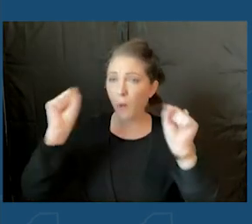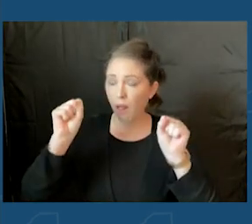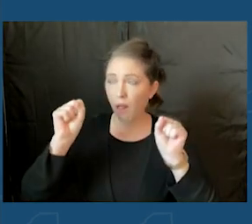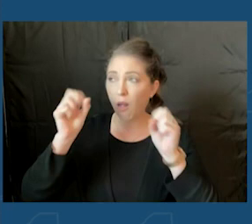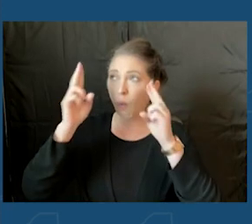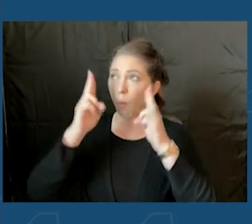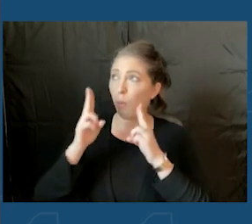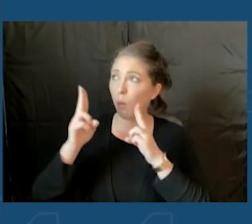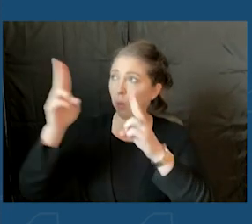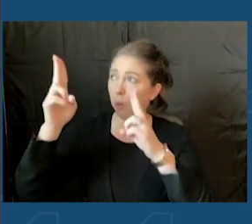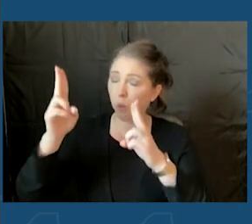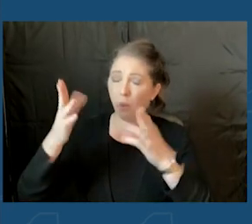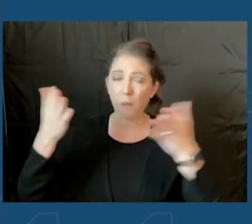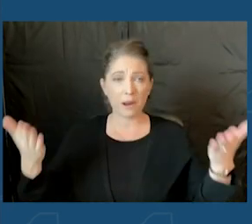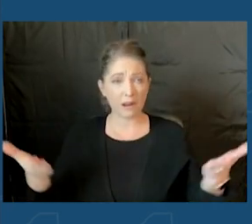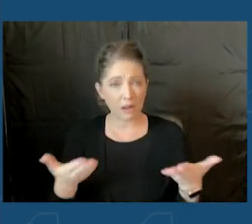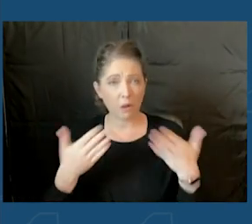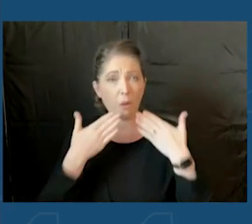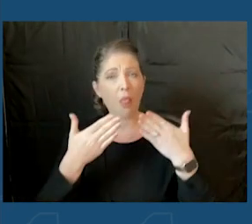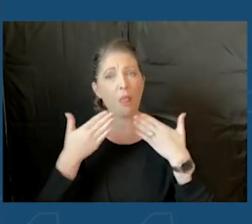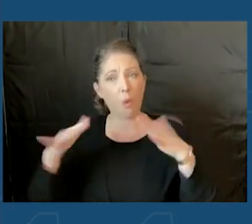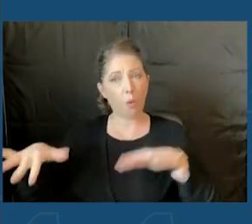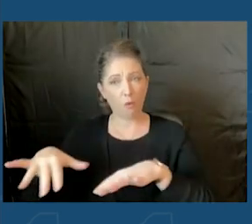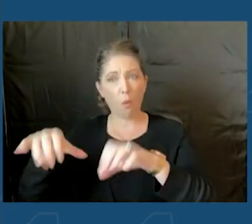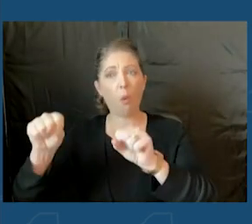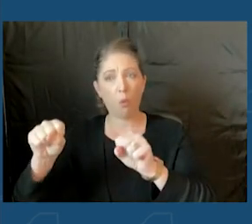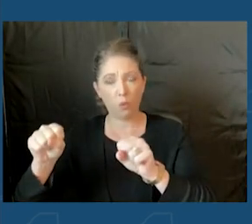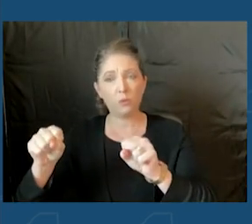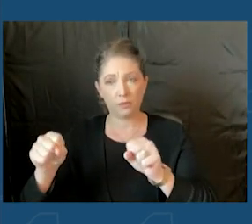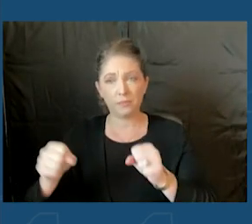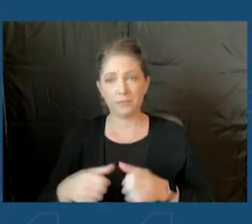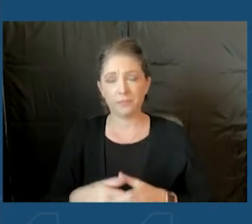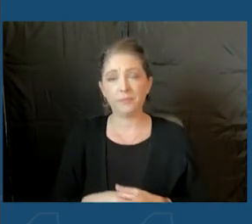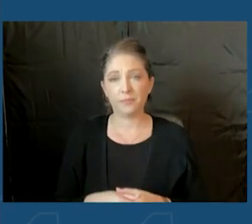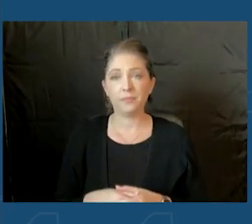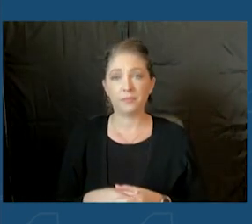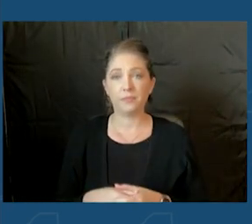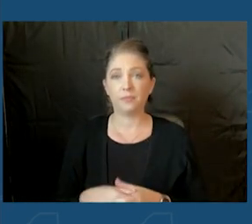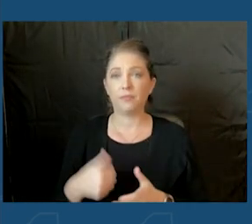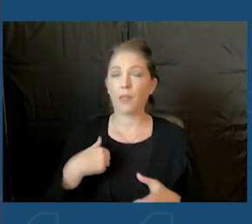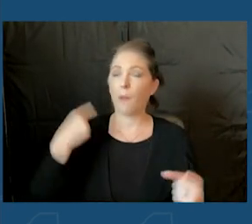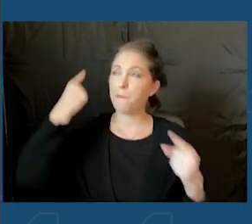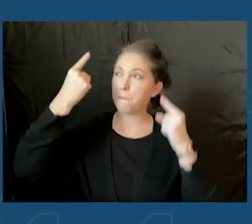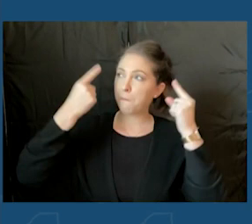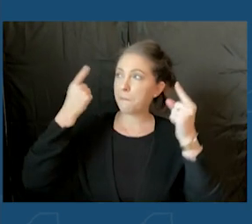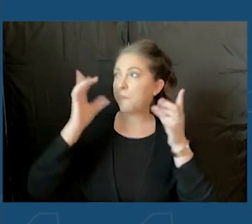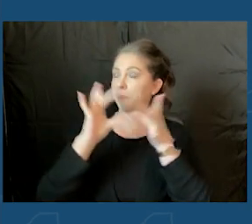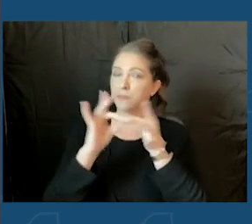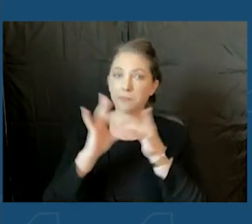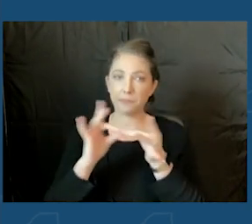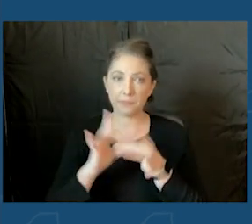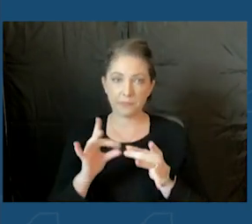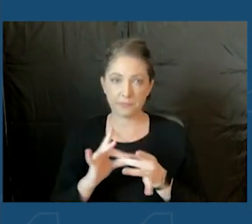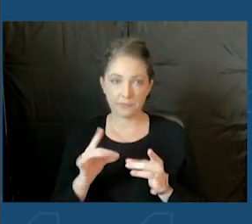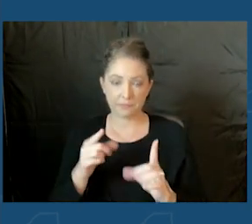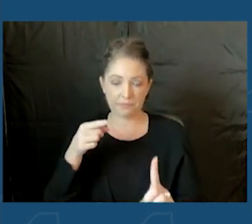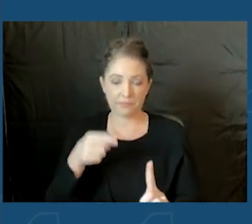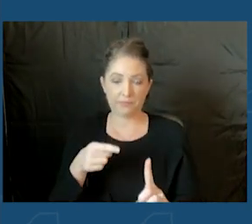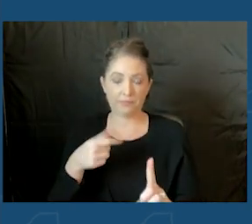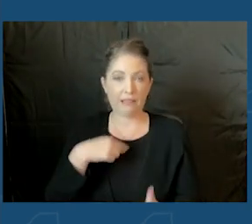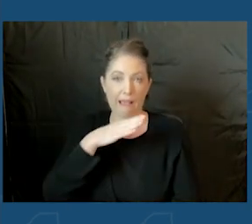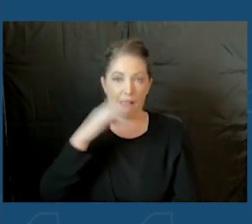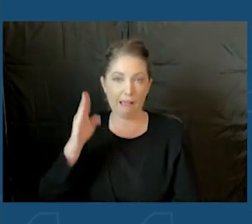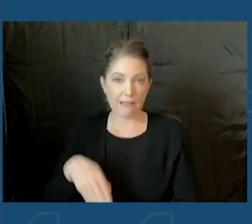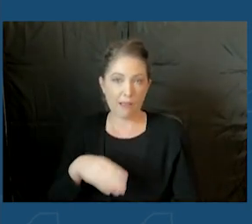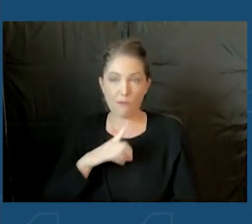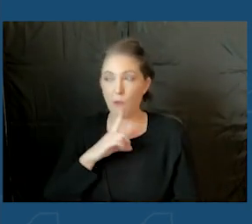great hall. Thank you for hosting us. I was thinking about what to say because, I never really know what I'm going to say until I